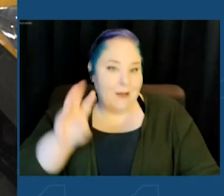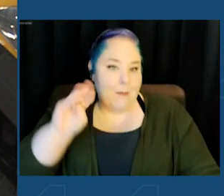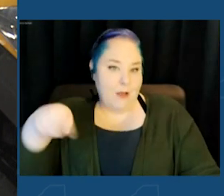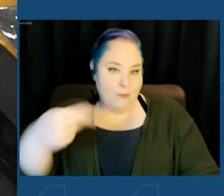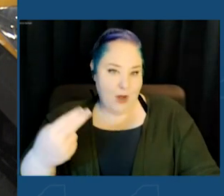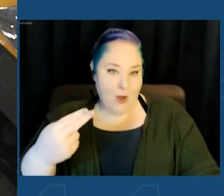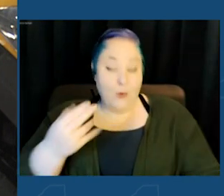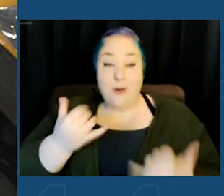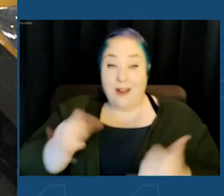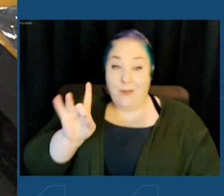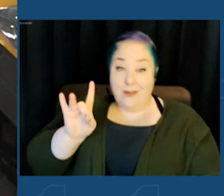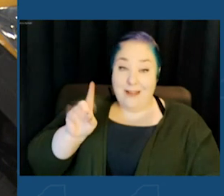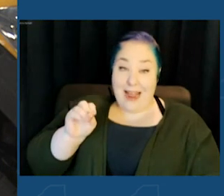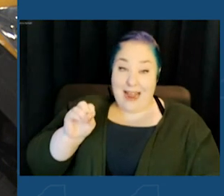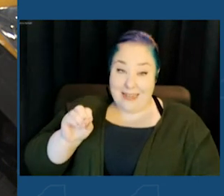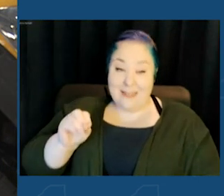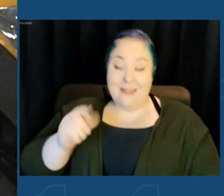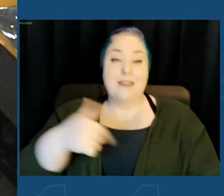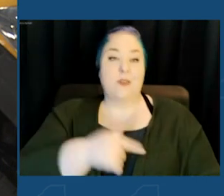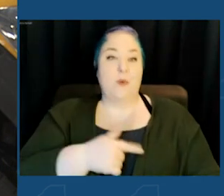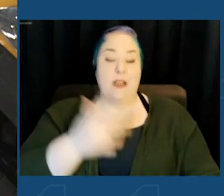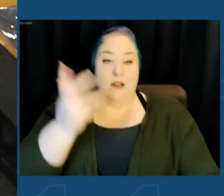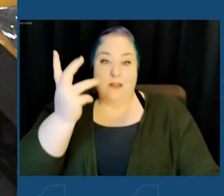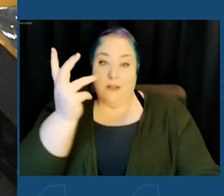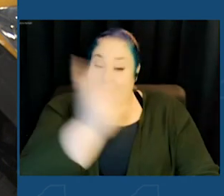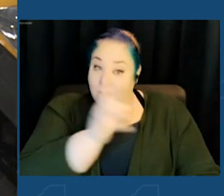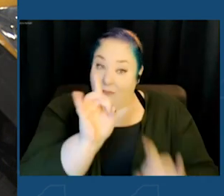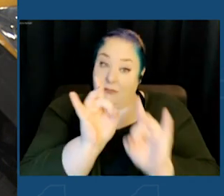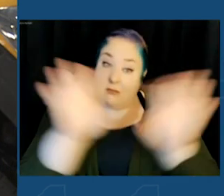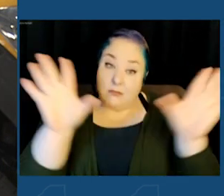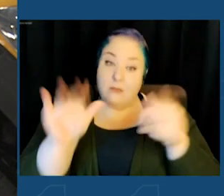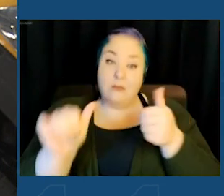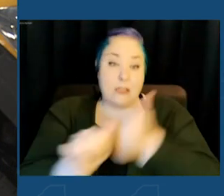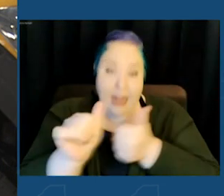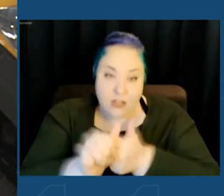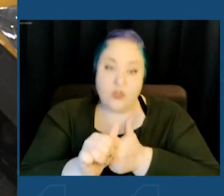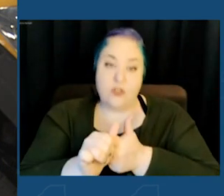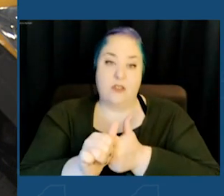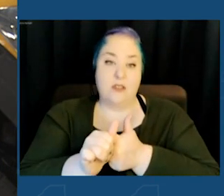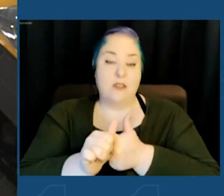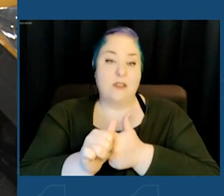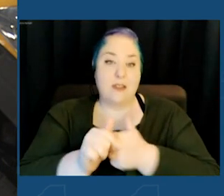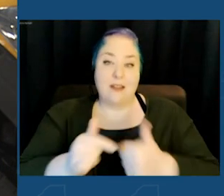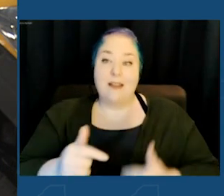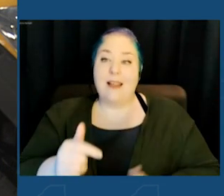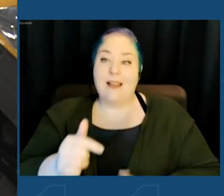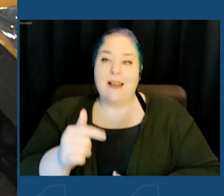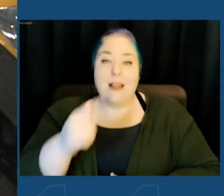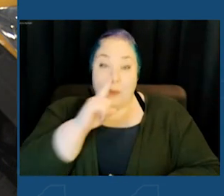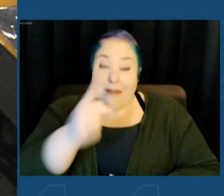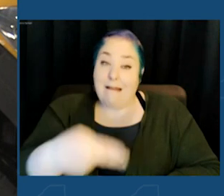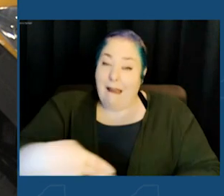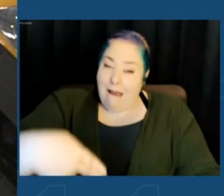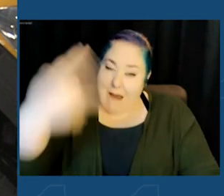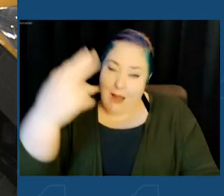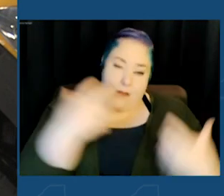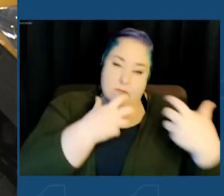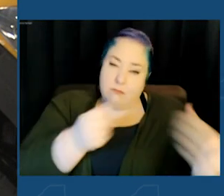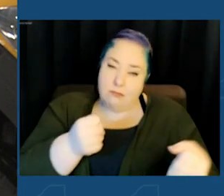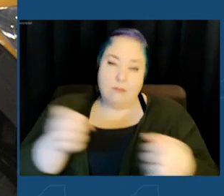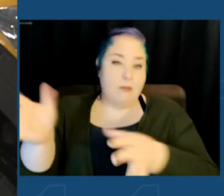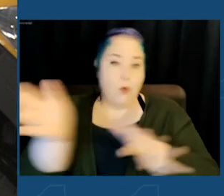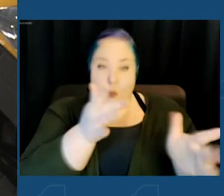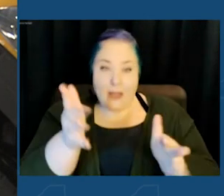we are seeing incredibly dangerous hazardous life-threatening high winds blinding snow storms